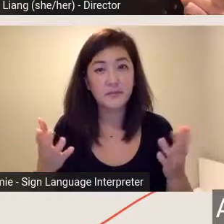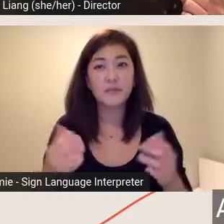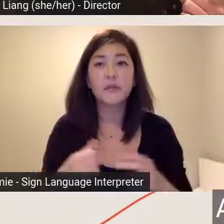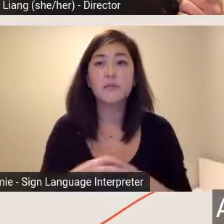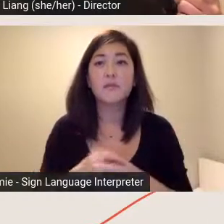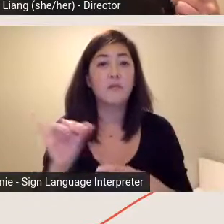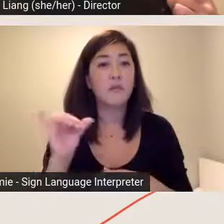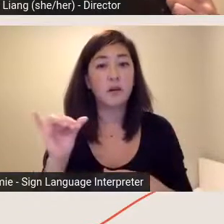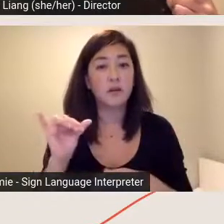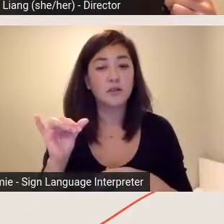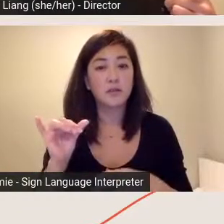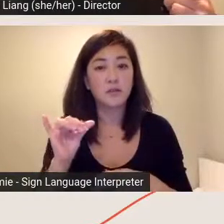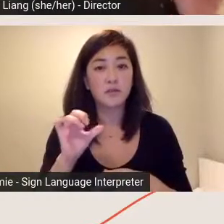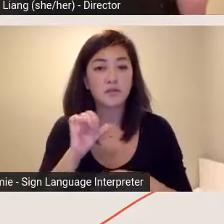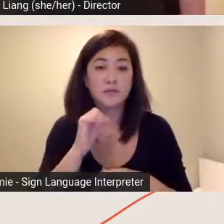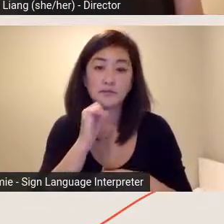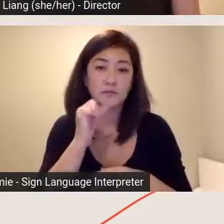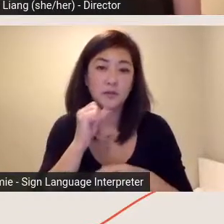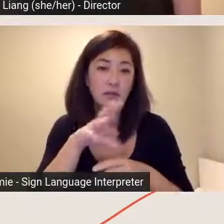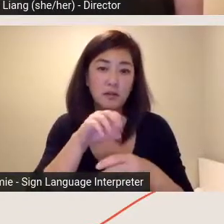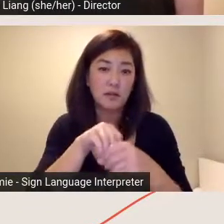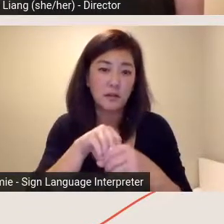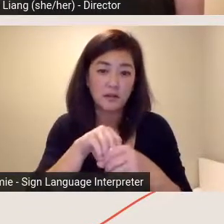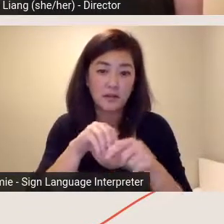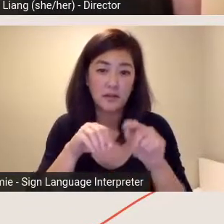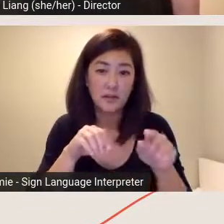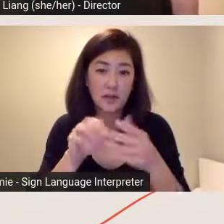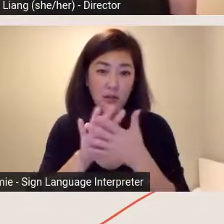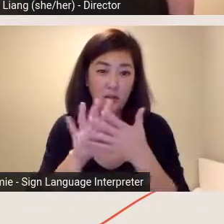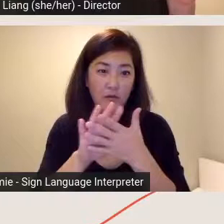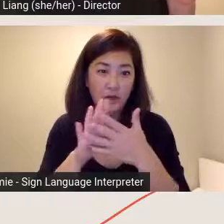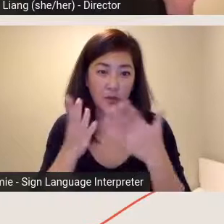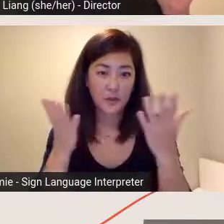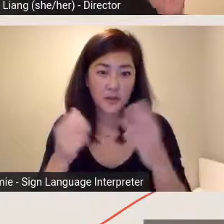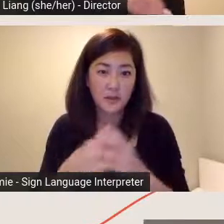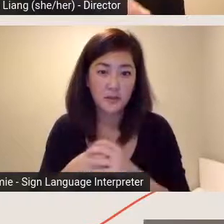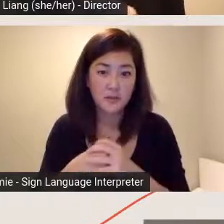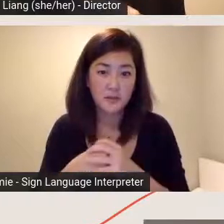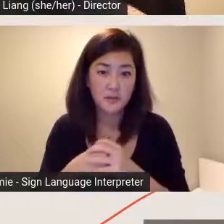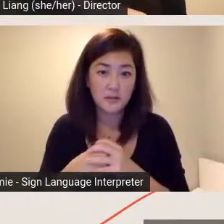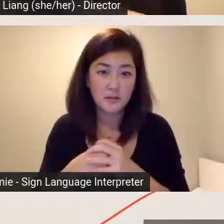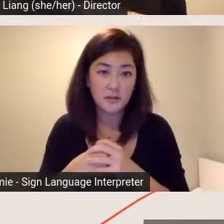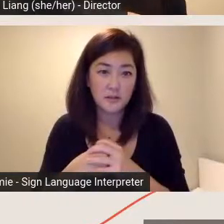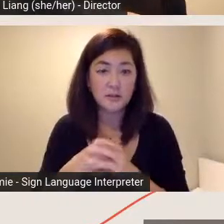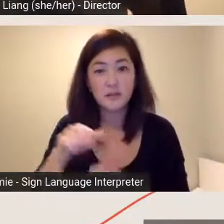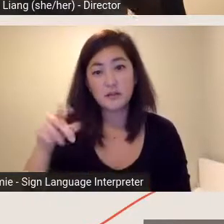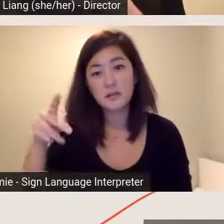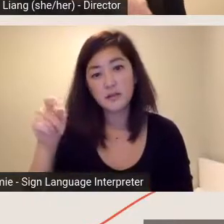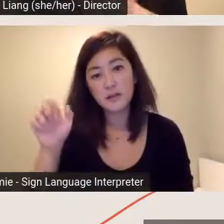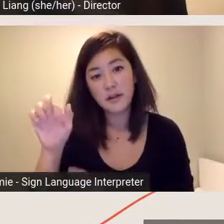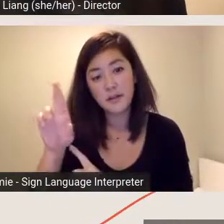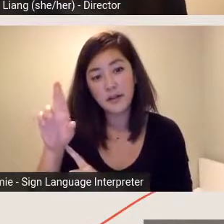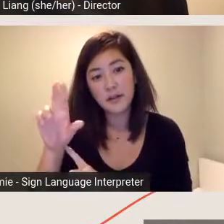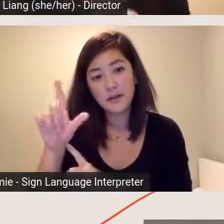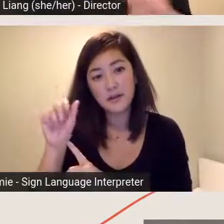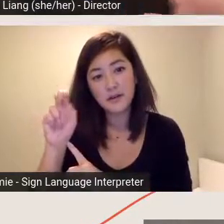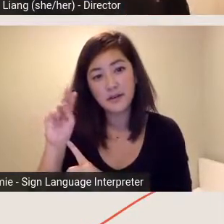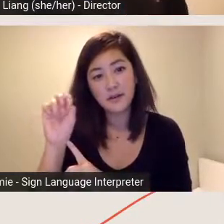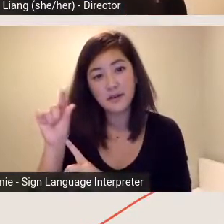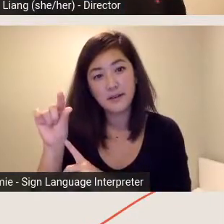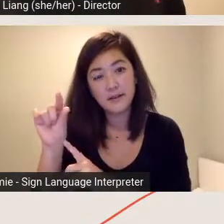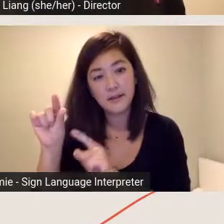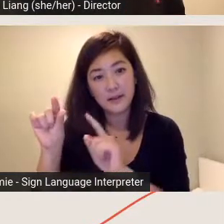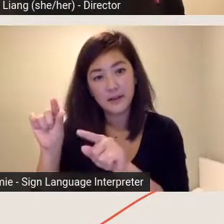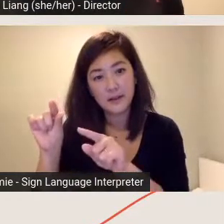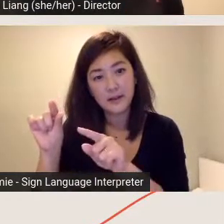add into the film because we lacked a tiny bit of footage was that this, when this Peter Liang support, you know,